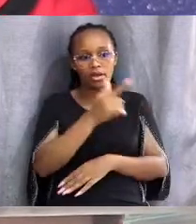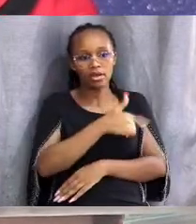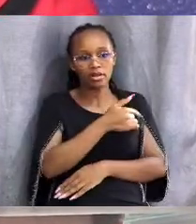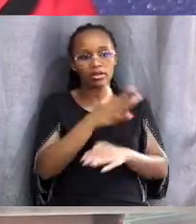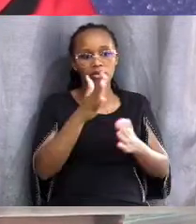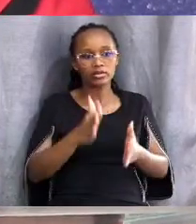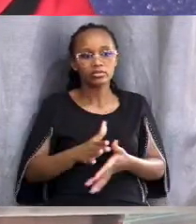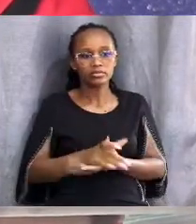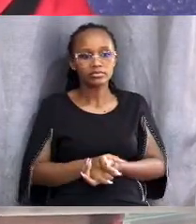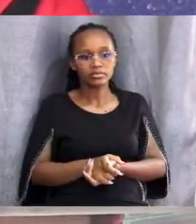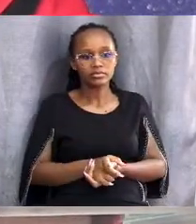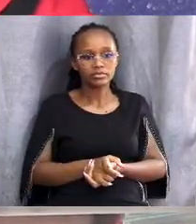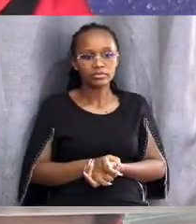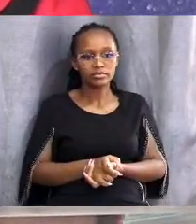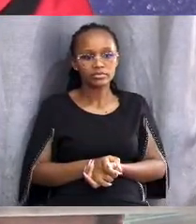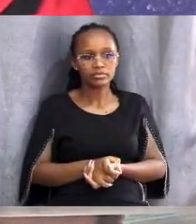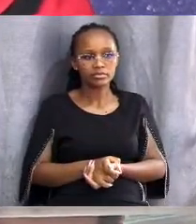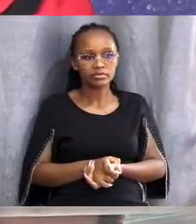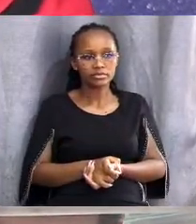dagitare.